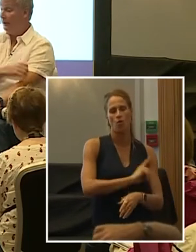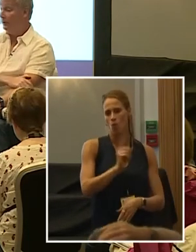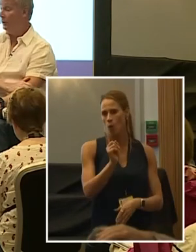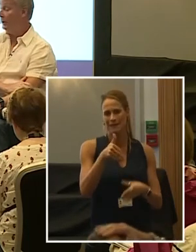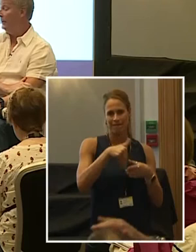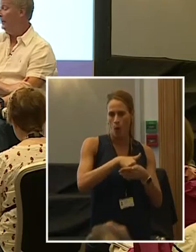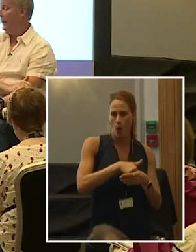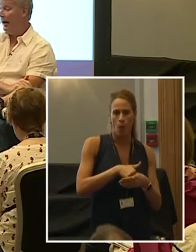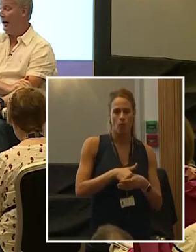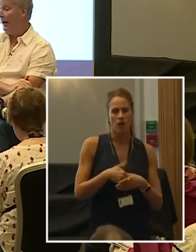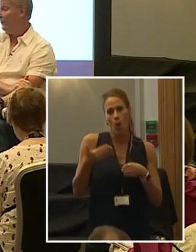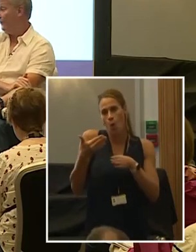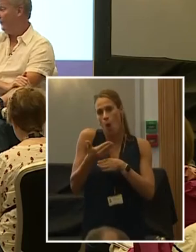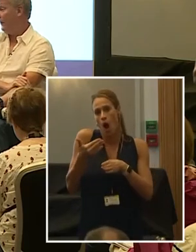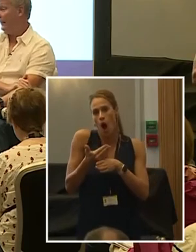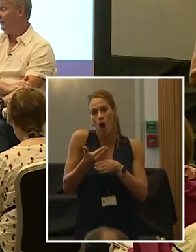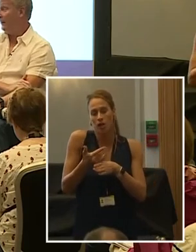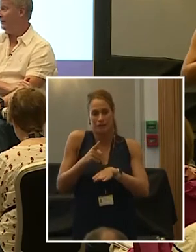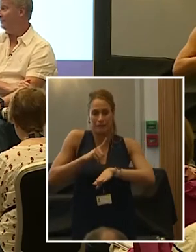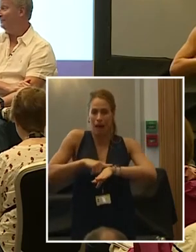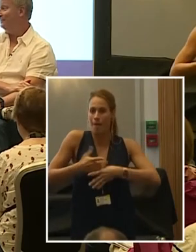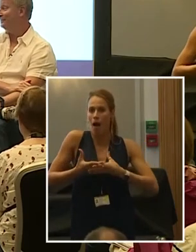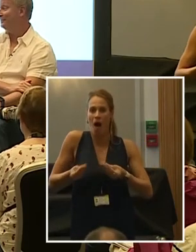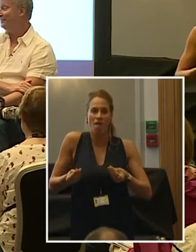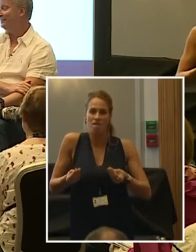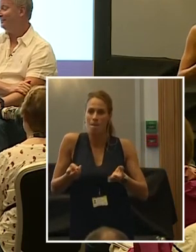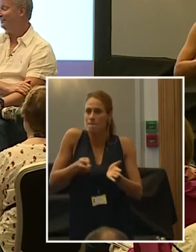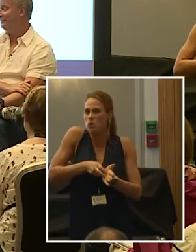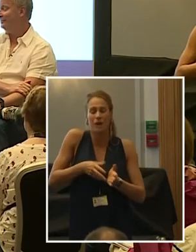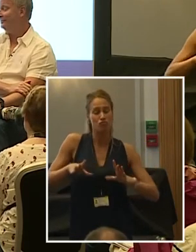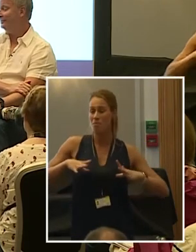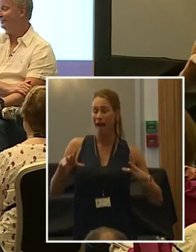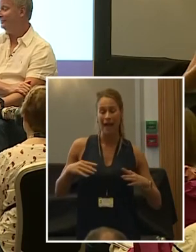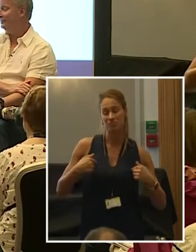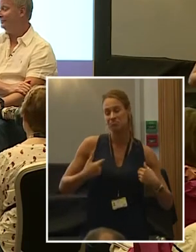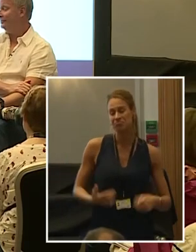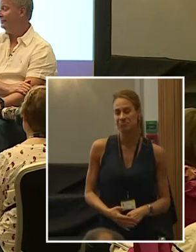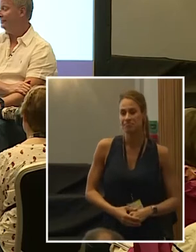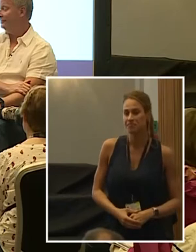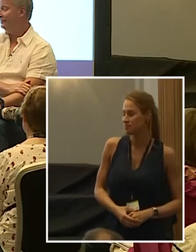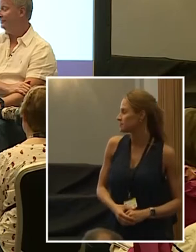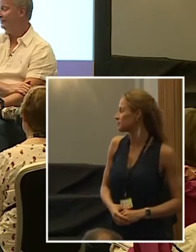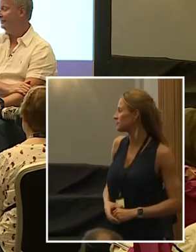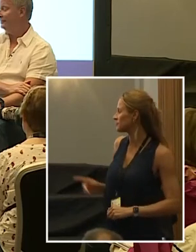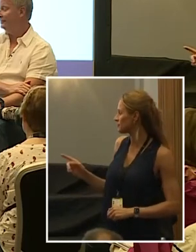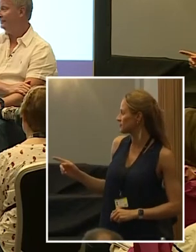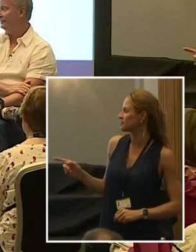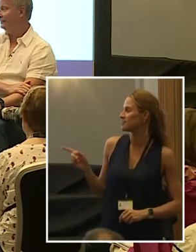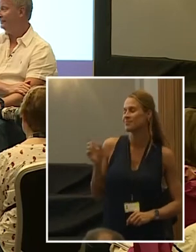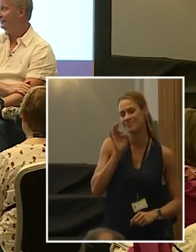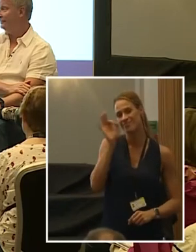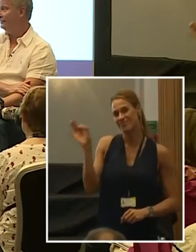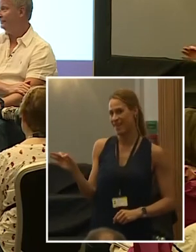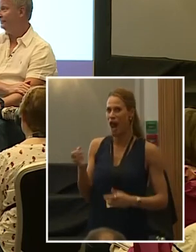I would need off work. I was quite kind of prepared for it. Okay. I was just going to ask you, Matias, there is quite a lot involved